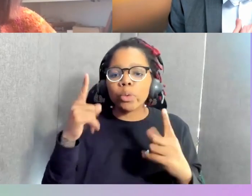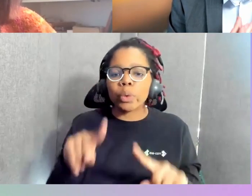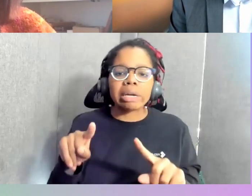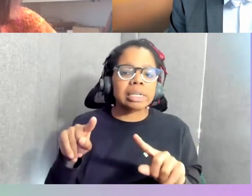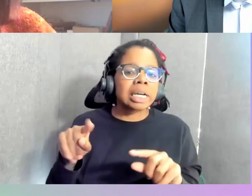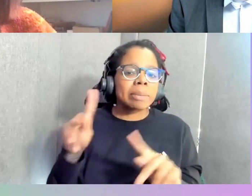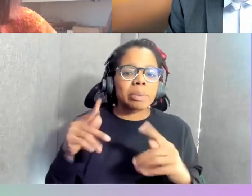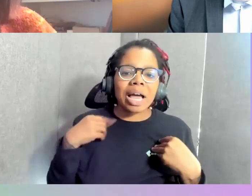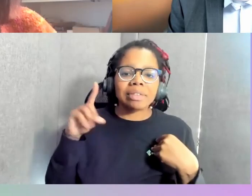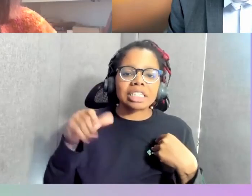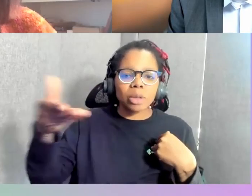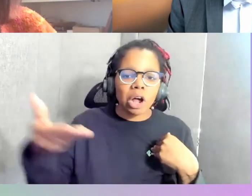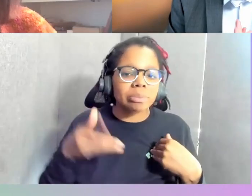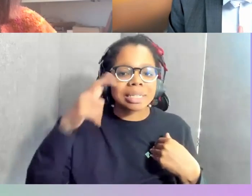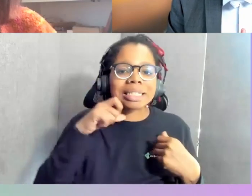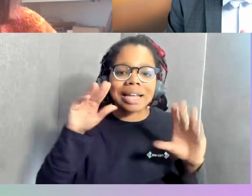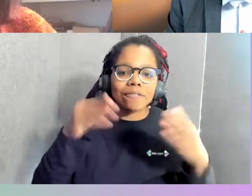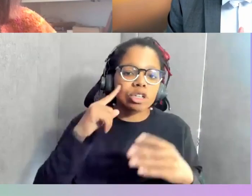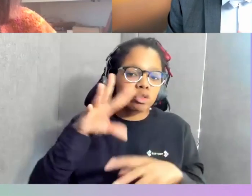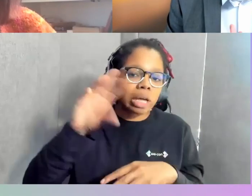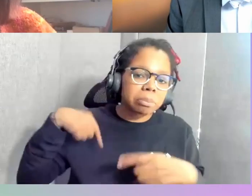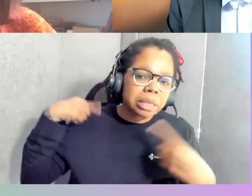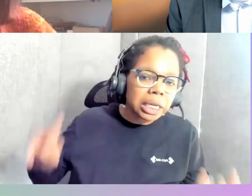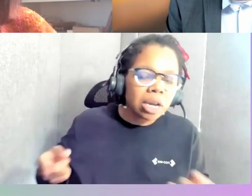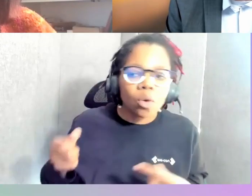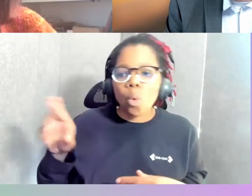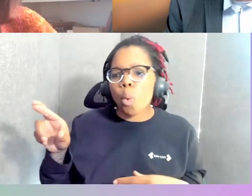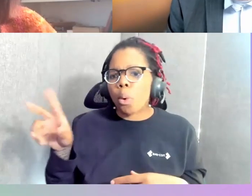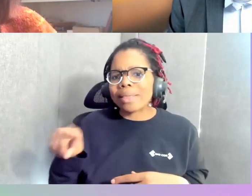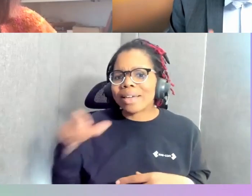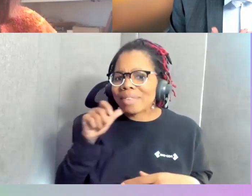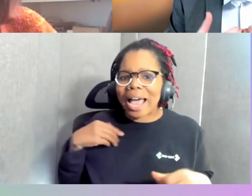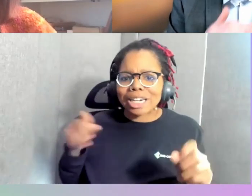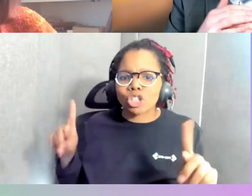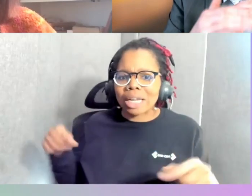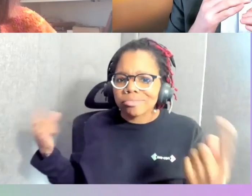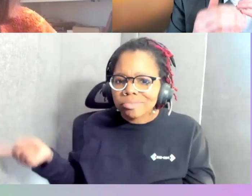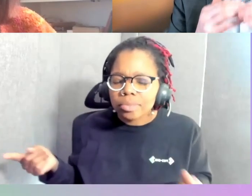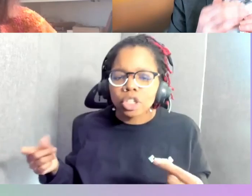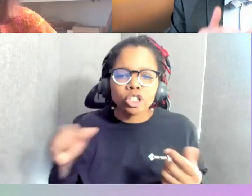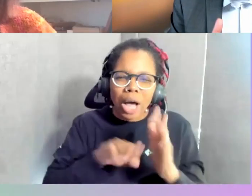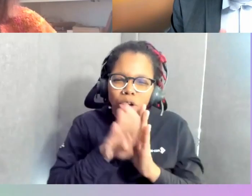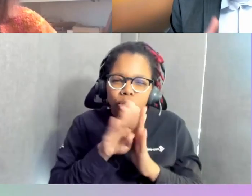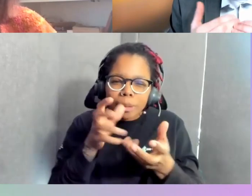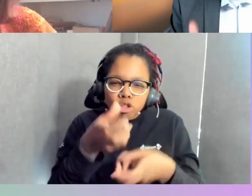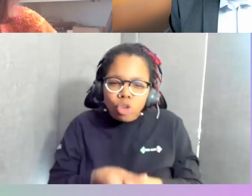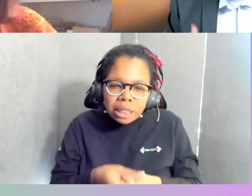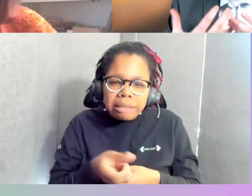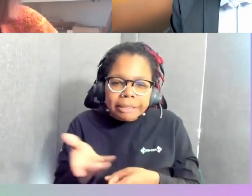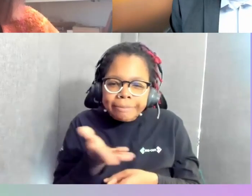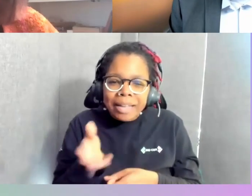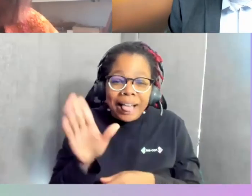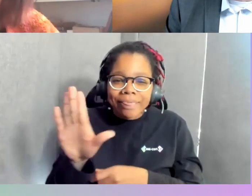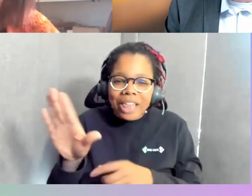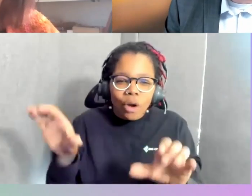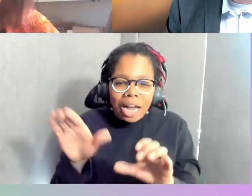because it hasn't been a focus for a company or they haven't had that chance before. So how do you build that trust that their words,